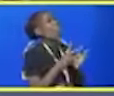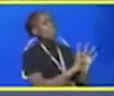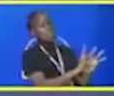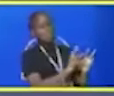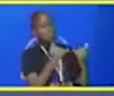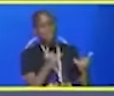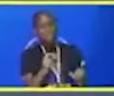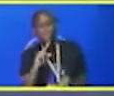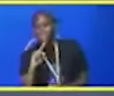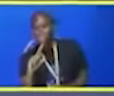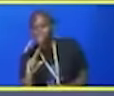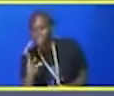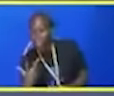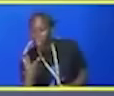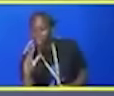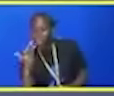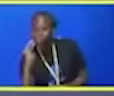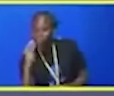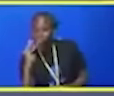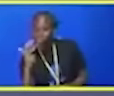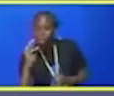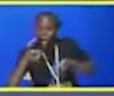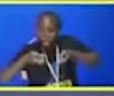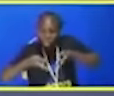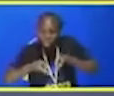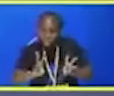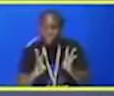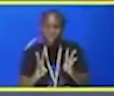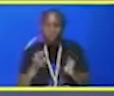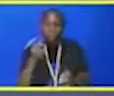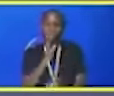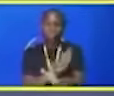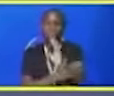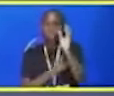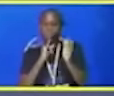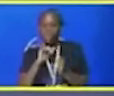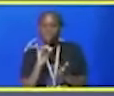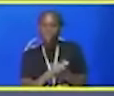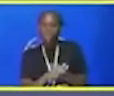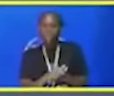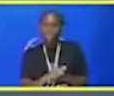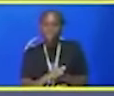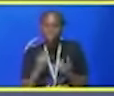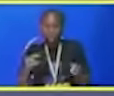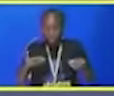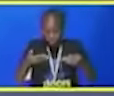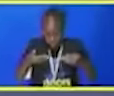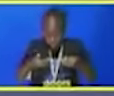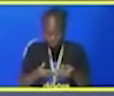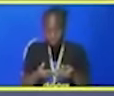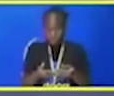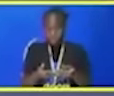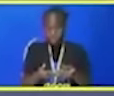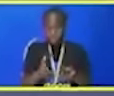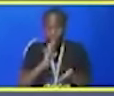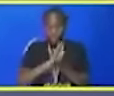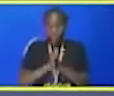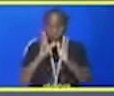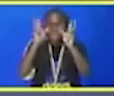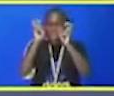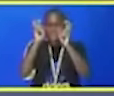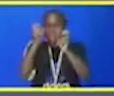God, and from this moment when I introduce it, it will be the theme of our discussion up until my sessions are